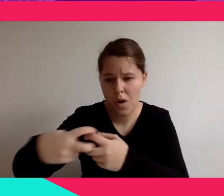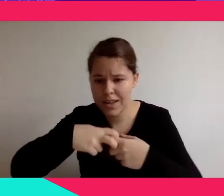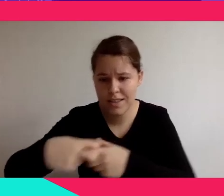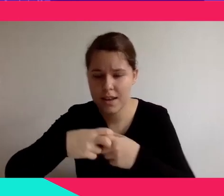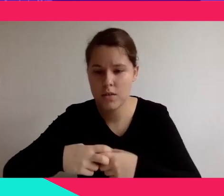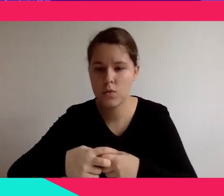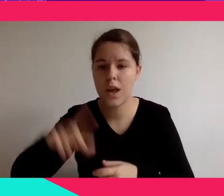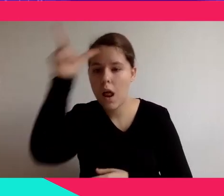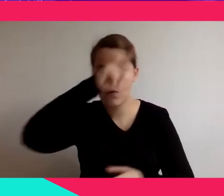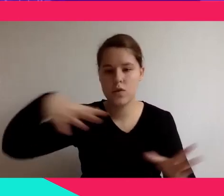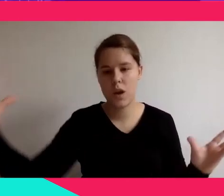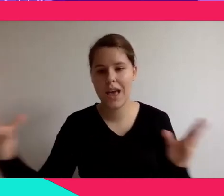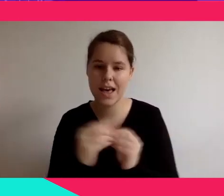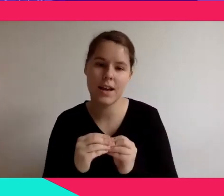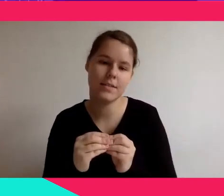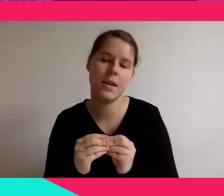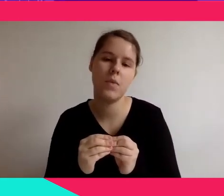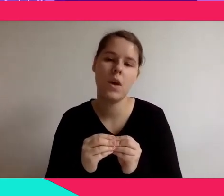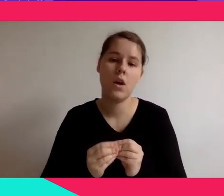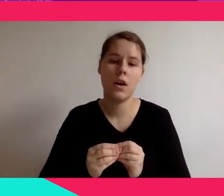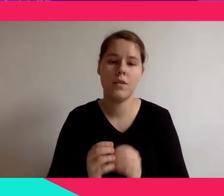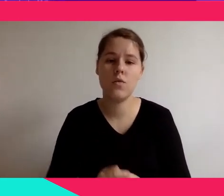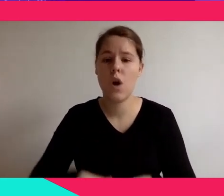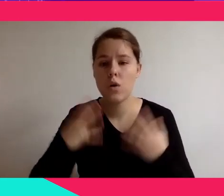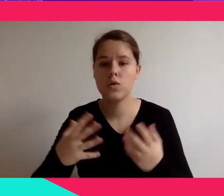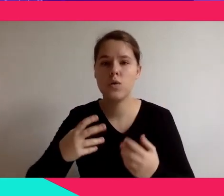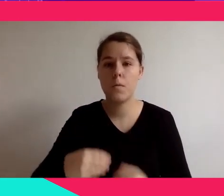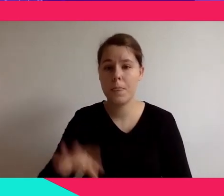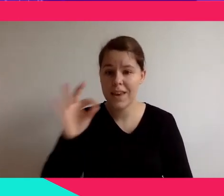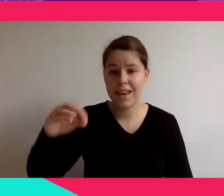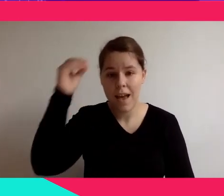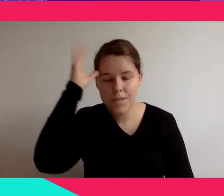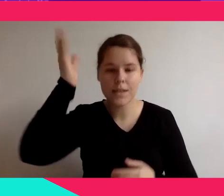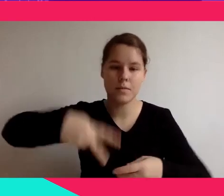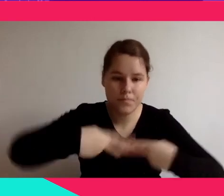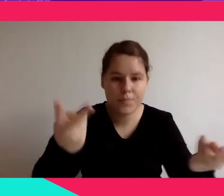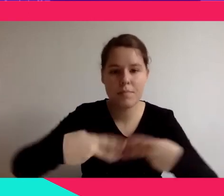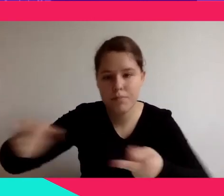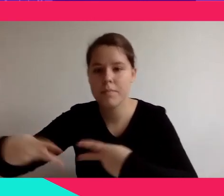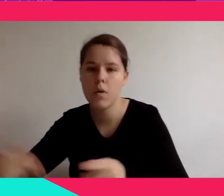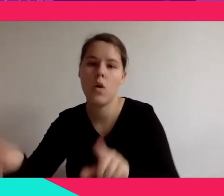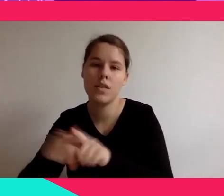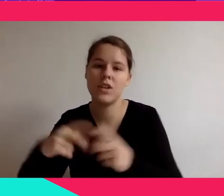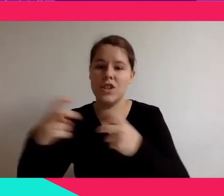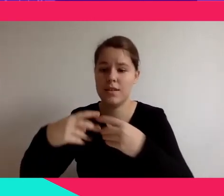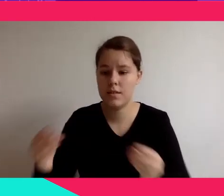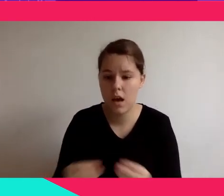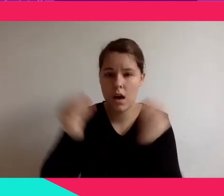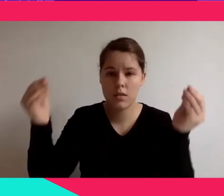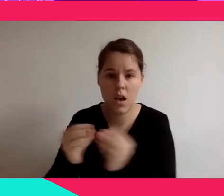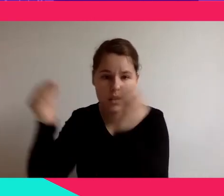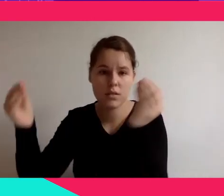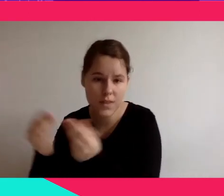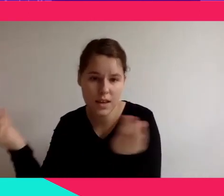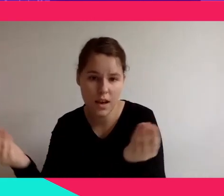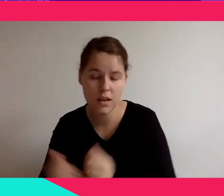actually growing and becoming more and more established day by day. The idea of Wikilabs culture,